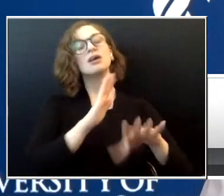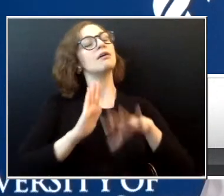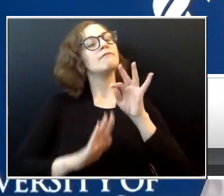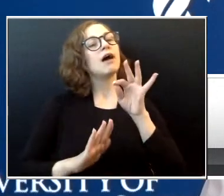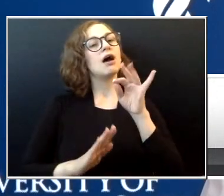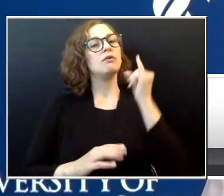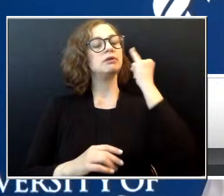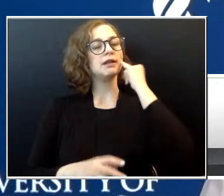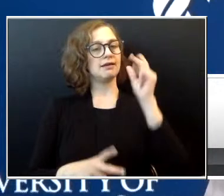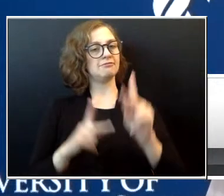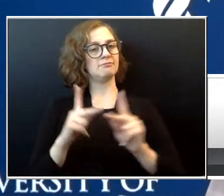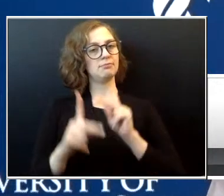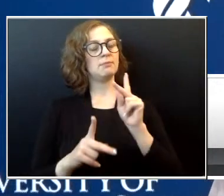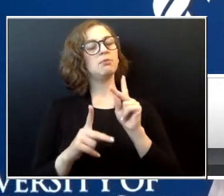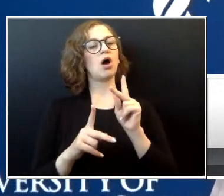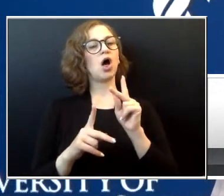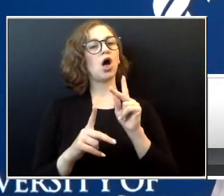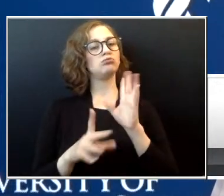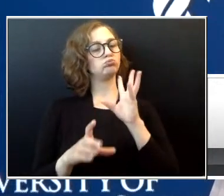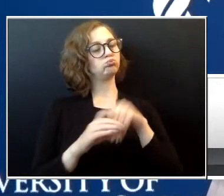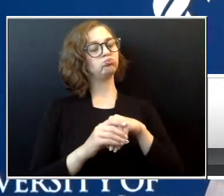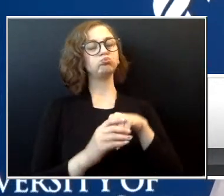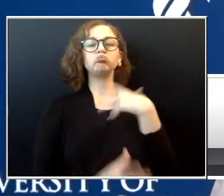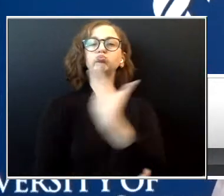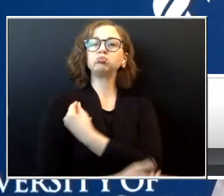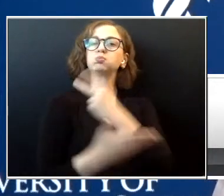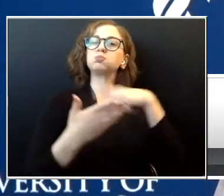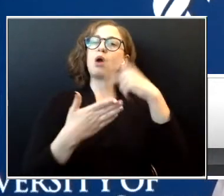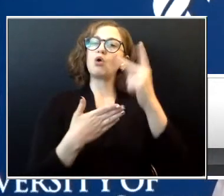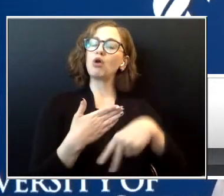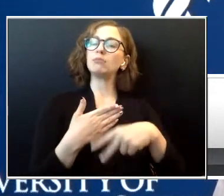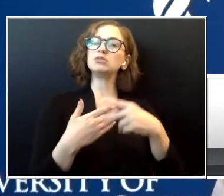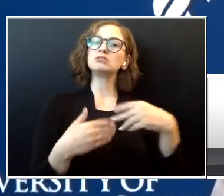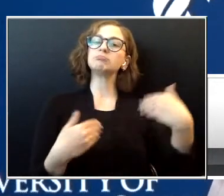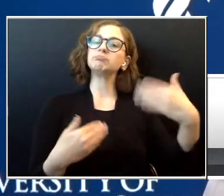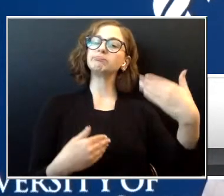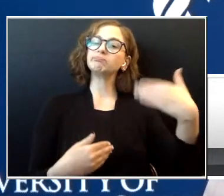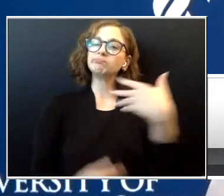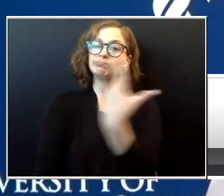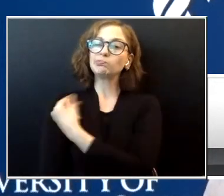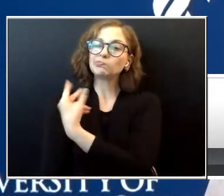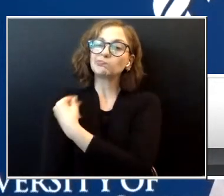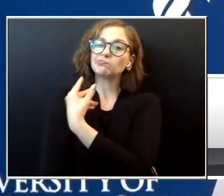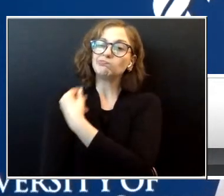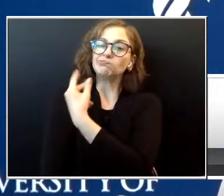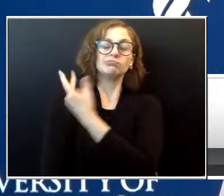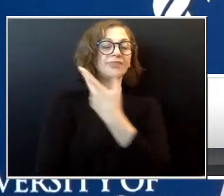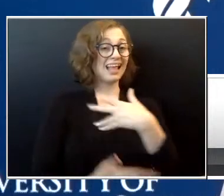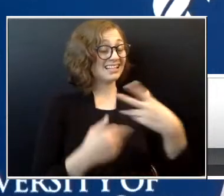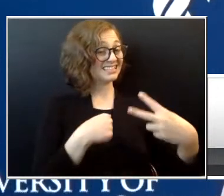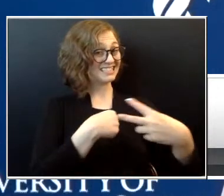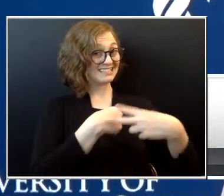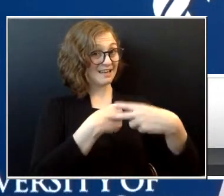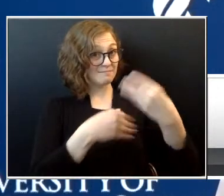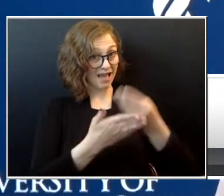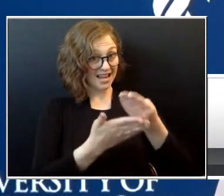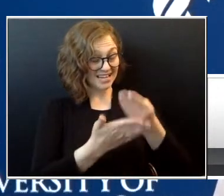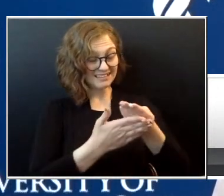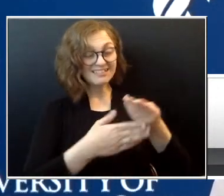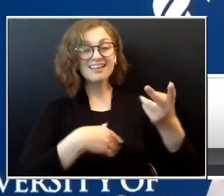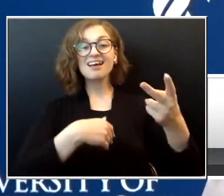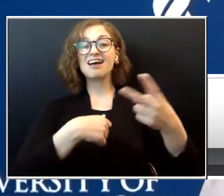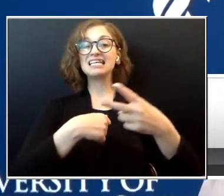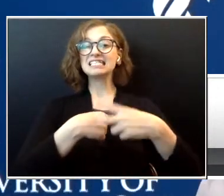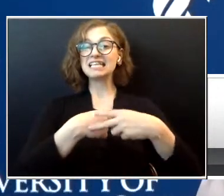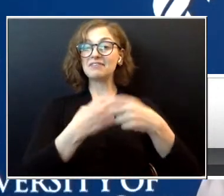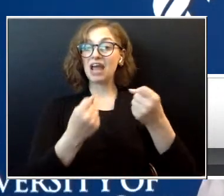those immunization programs and getting immunized, it saved money and it saved mortality and morbidity. We know